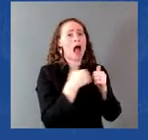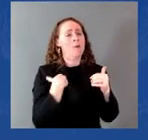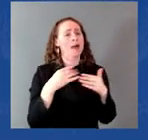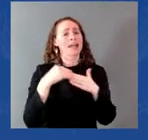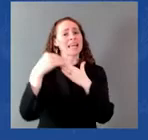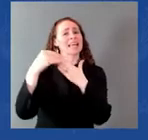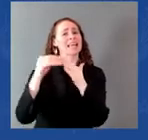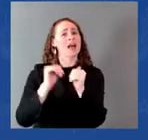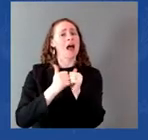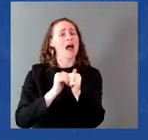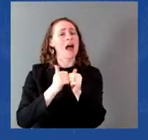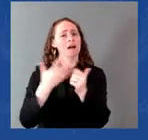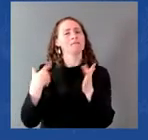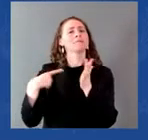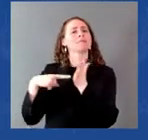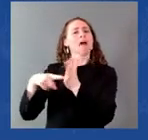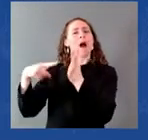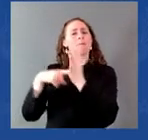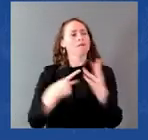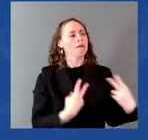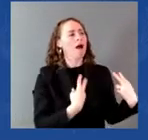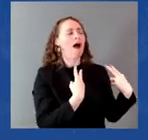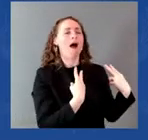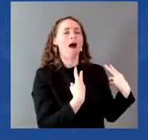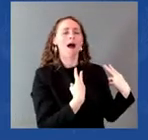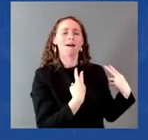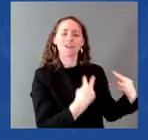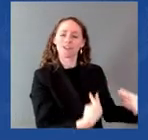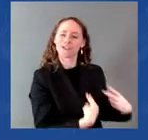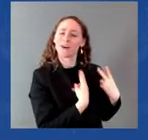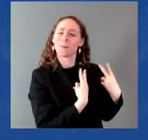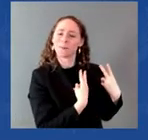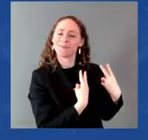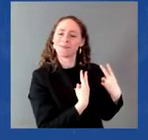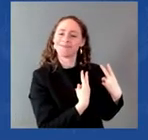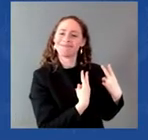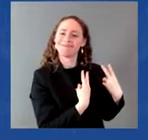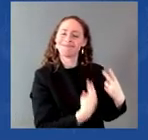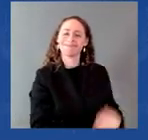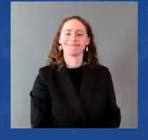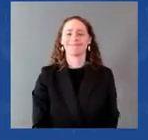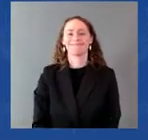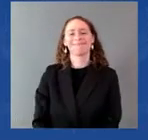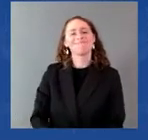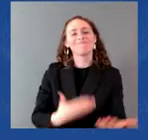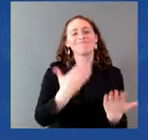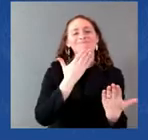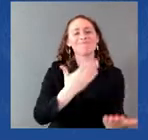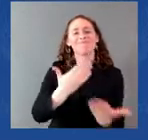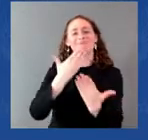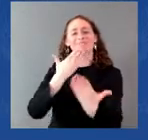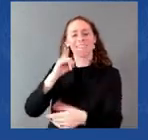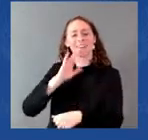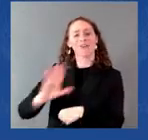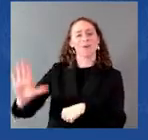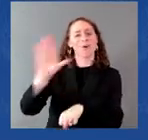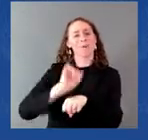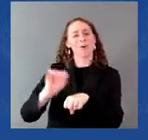for continuing that great American tradition. I really mean it. Thank you.